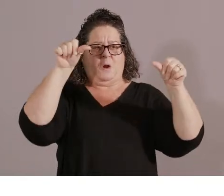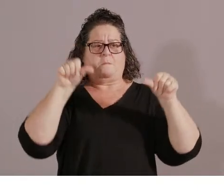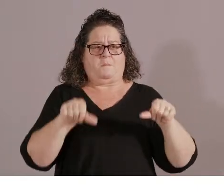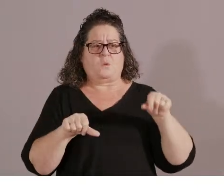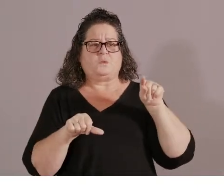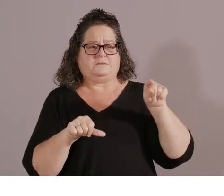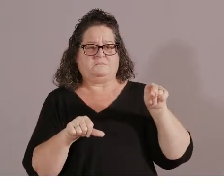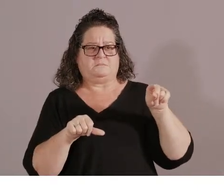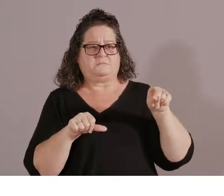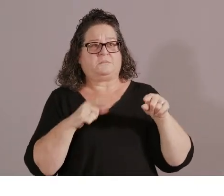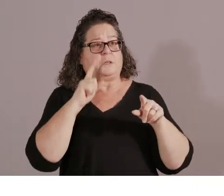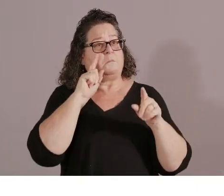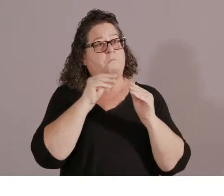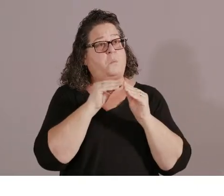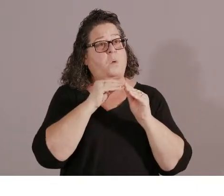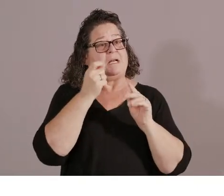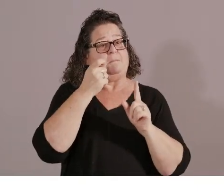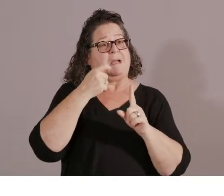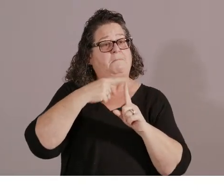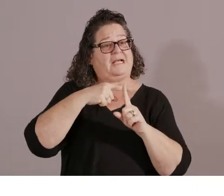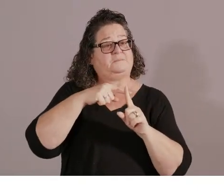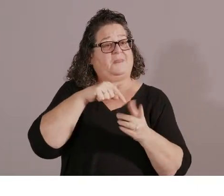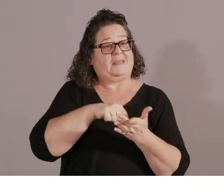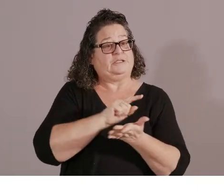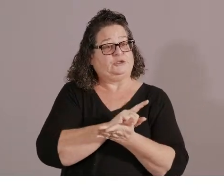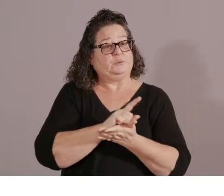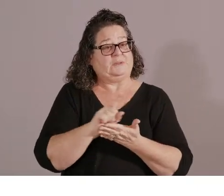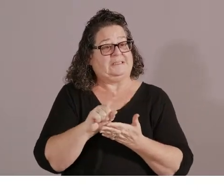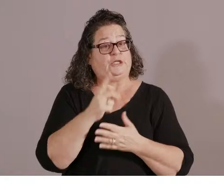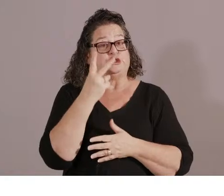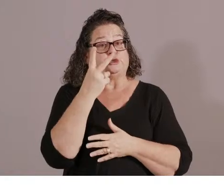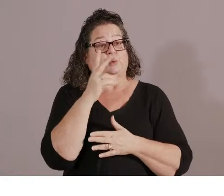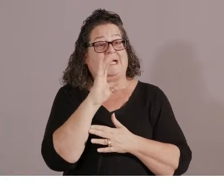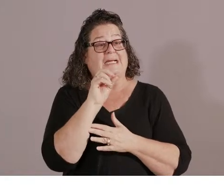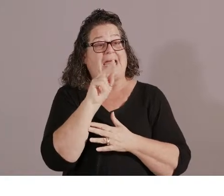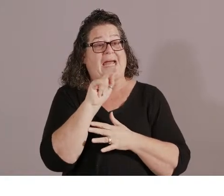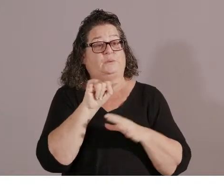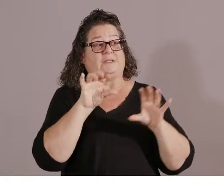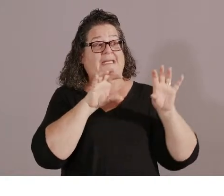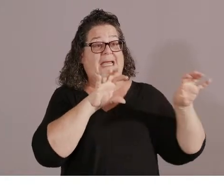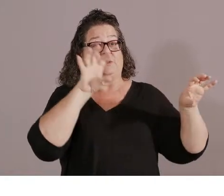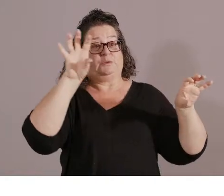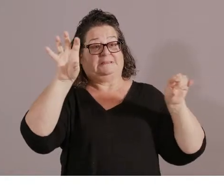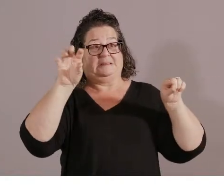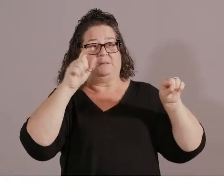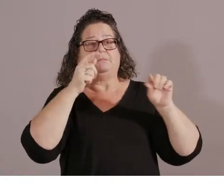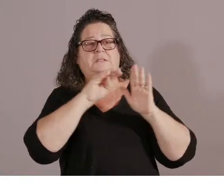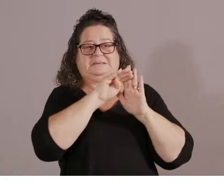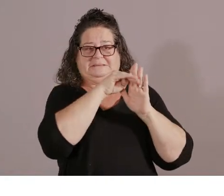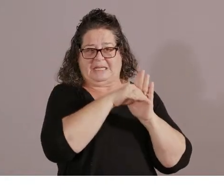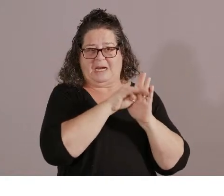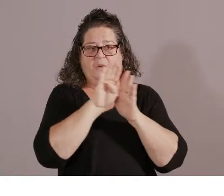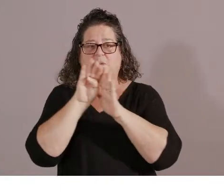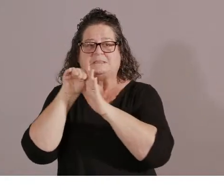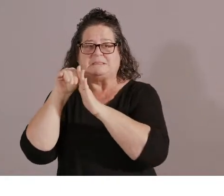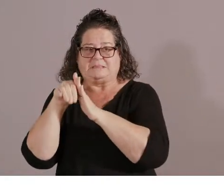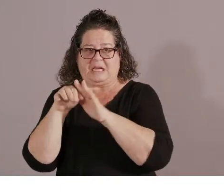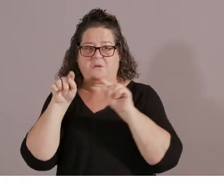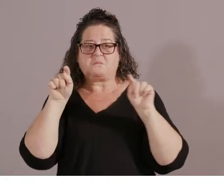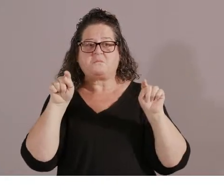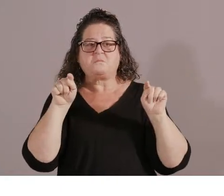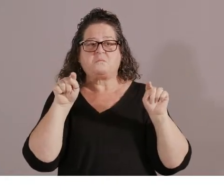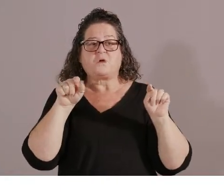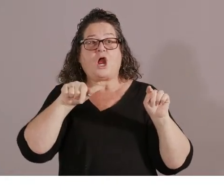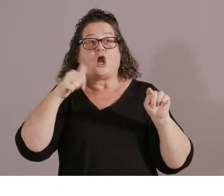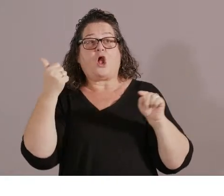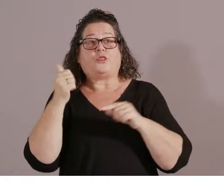two counties in general that are showing decreasing trend in their case counts, and then all other counties are